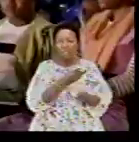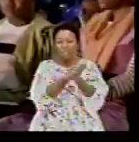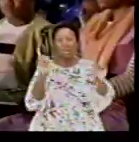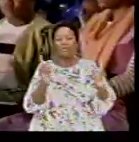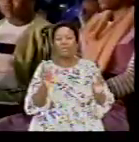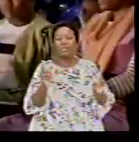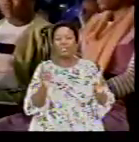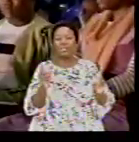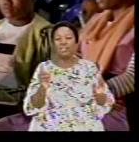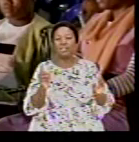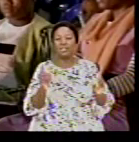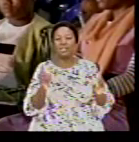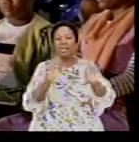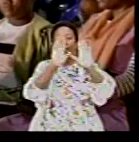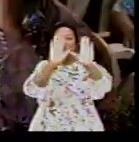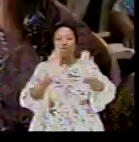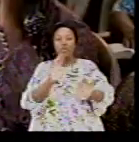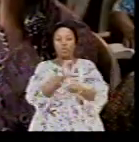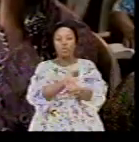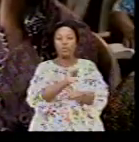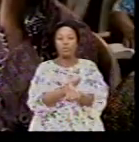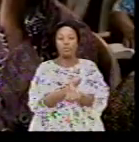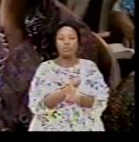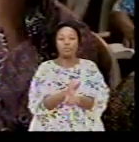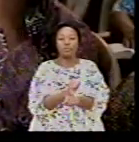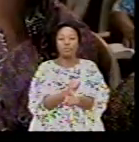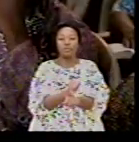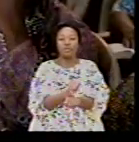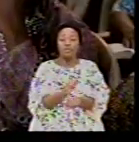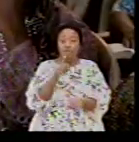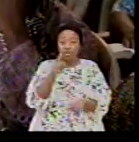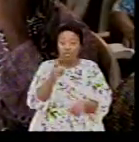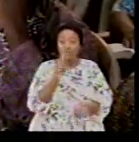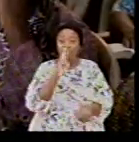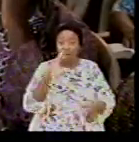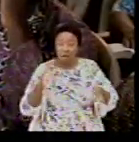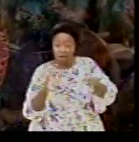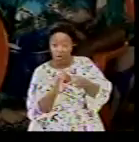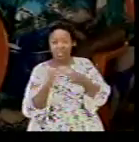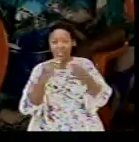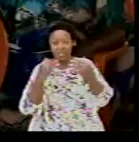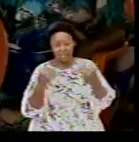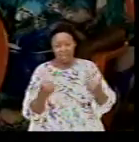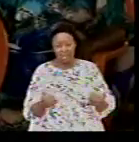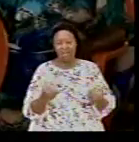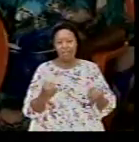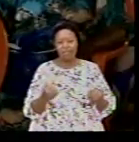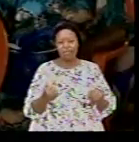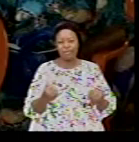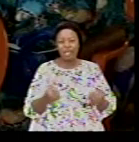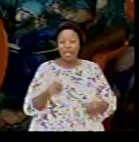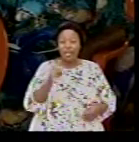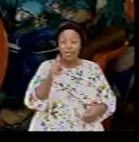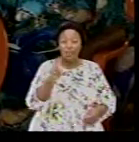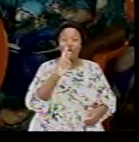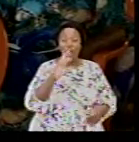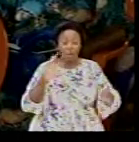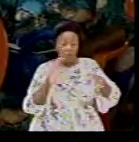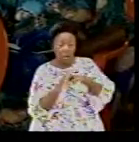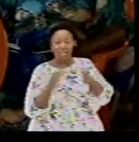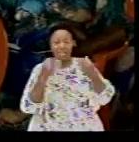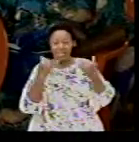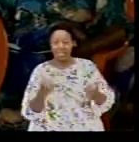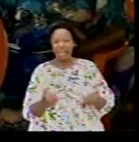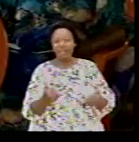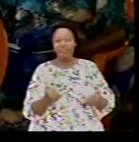Deliverance, amen. Miracle, amen. You are connected already. Amen. I said you are connected